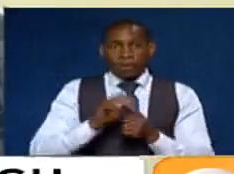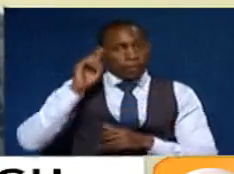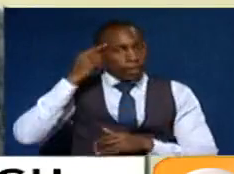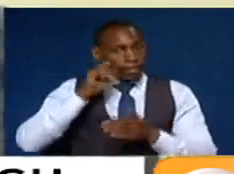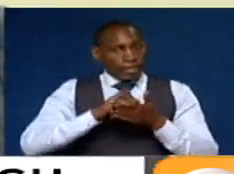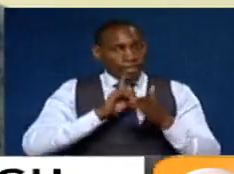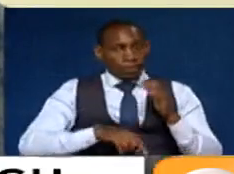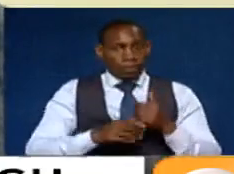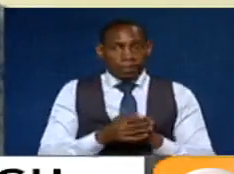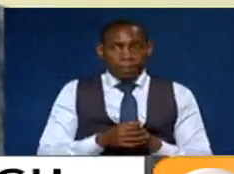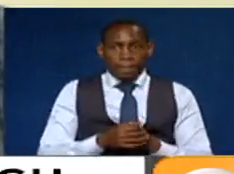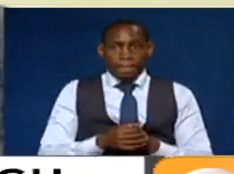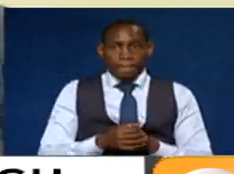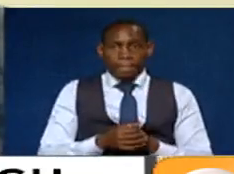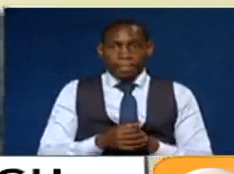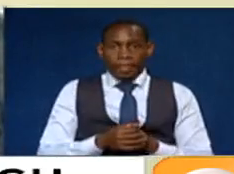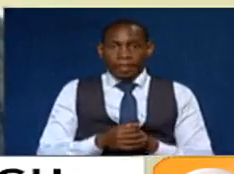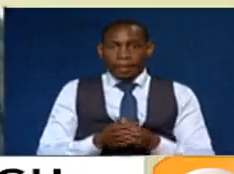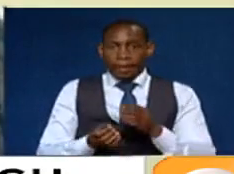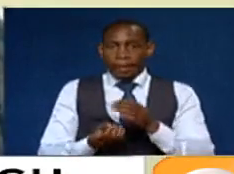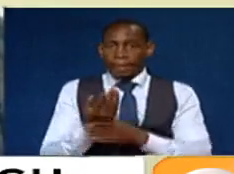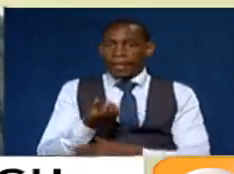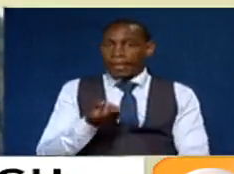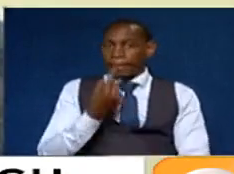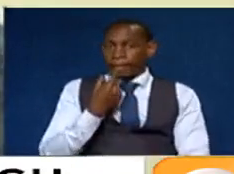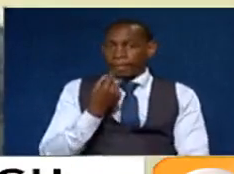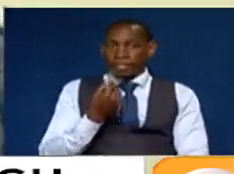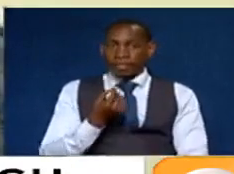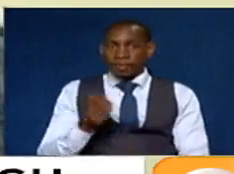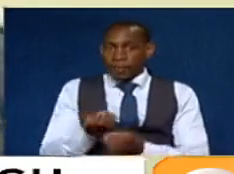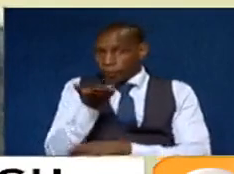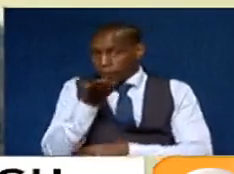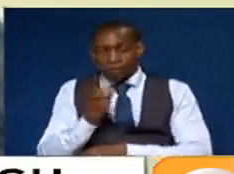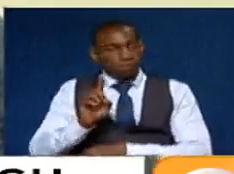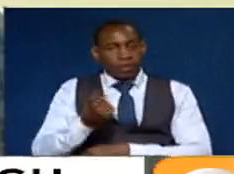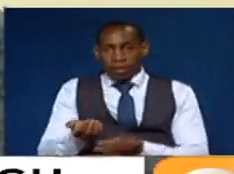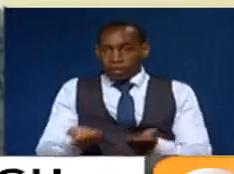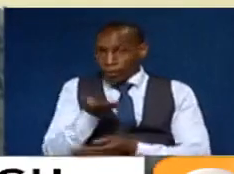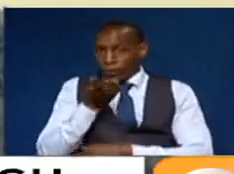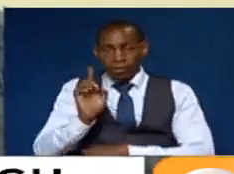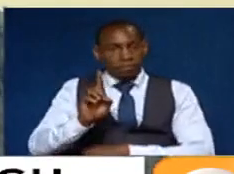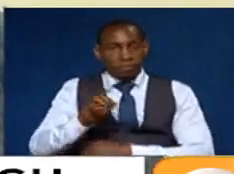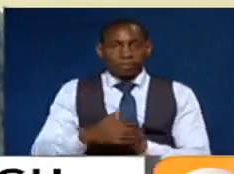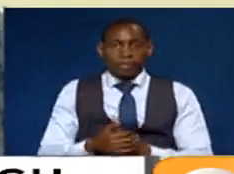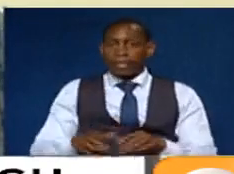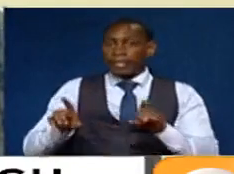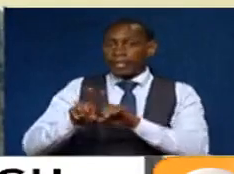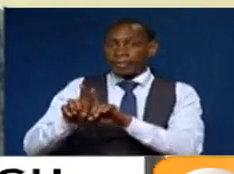that herbal medicine ni uchawi. See uchawi?